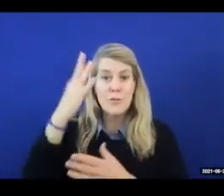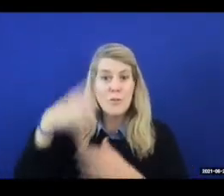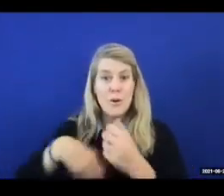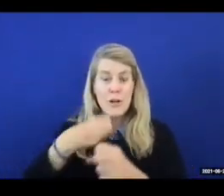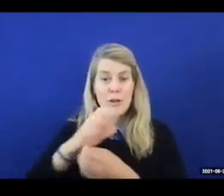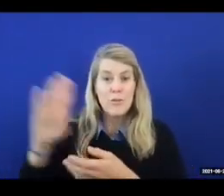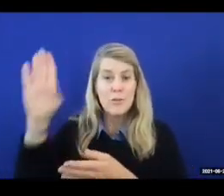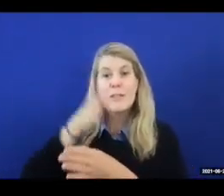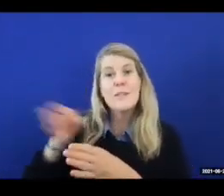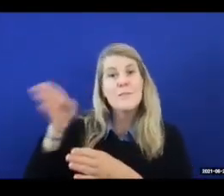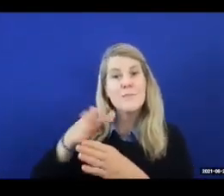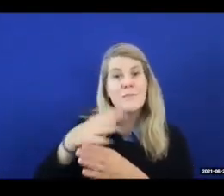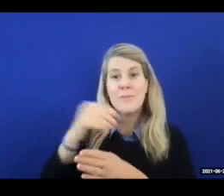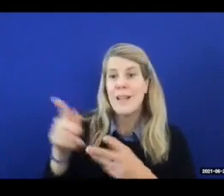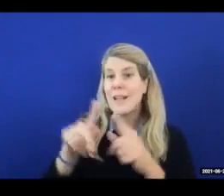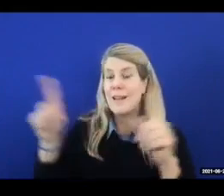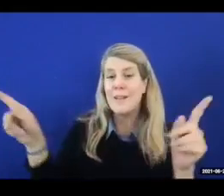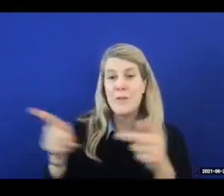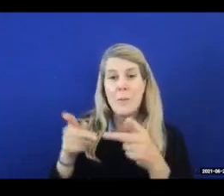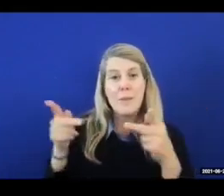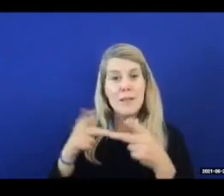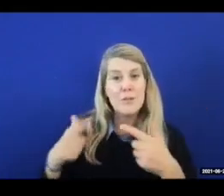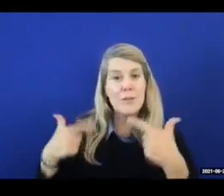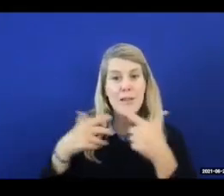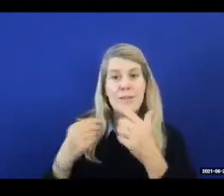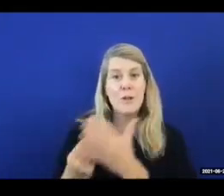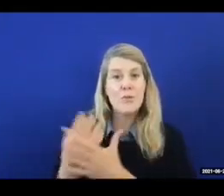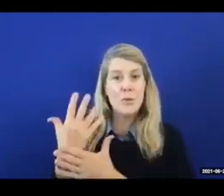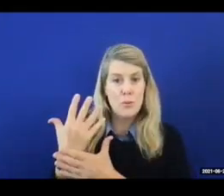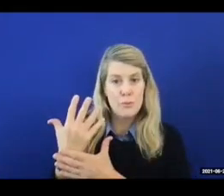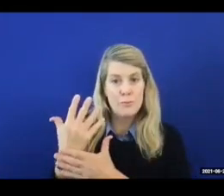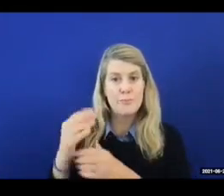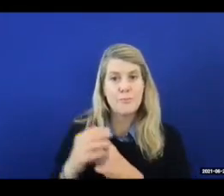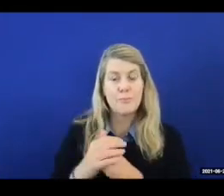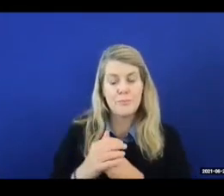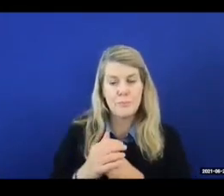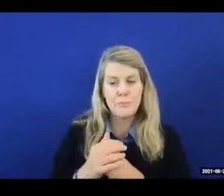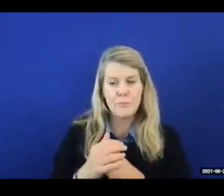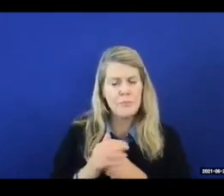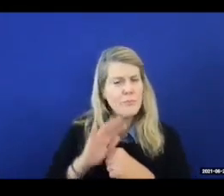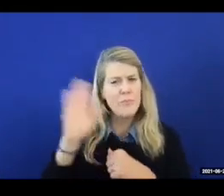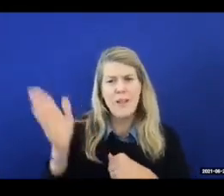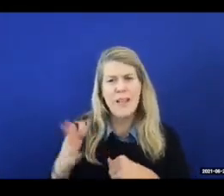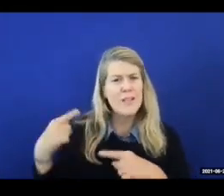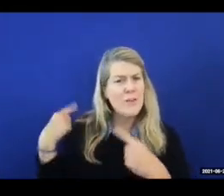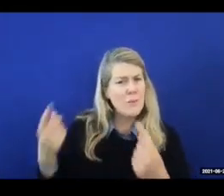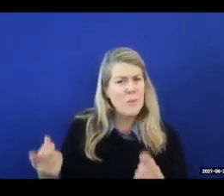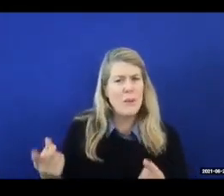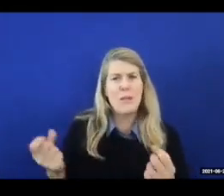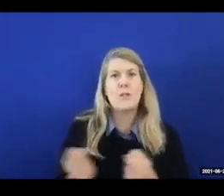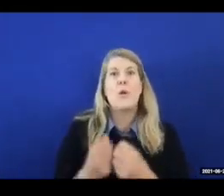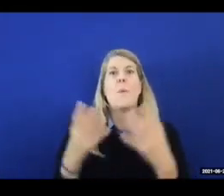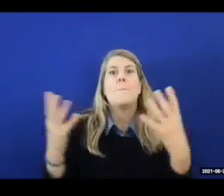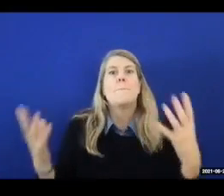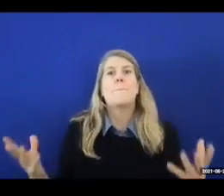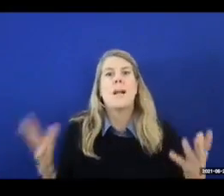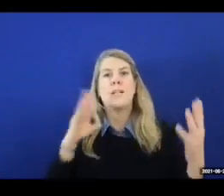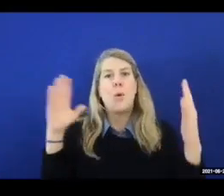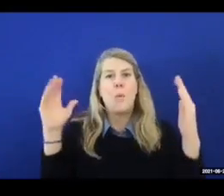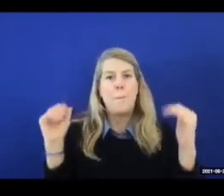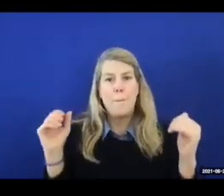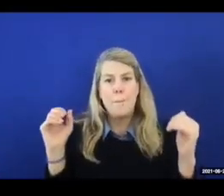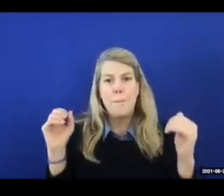careers, and places to live and grow in communities. There has never been so much hope or so